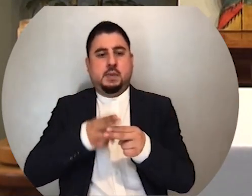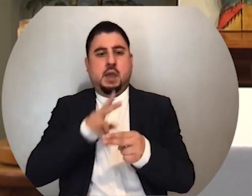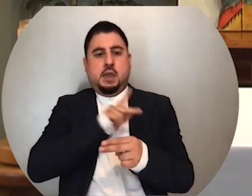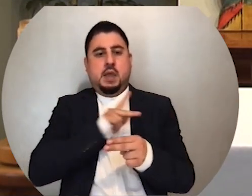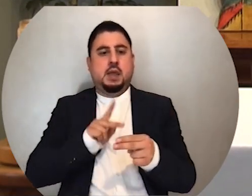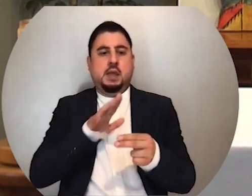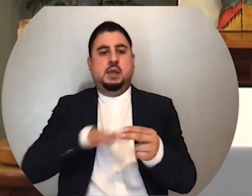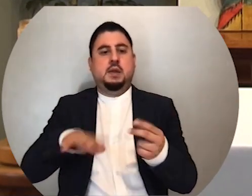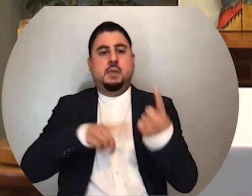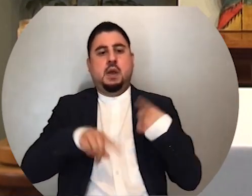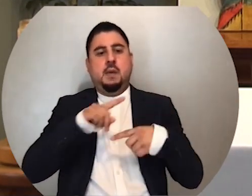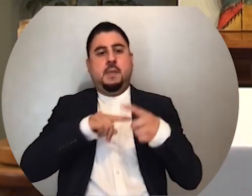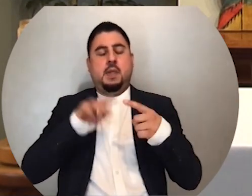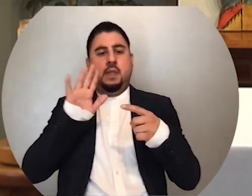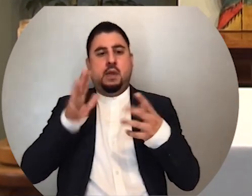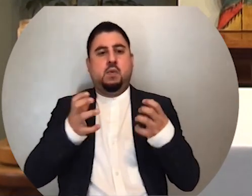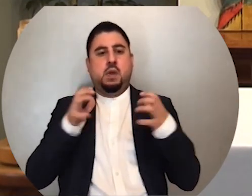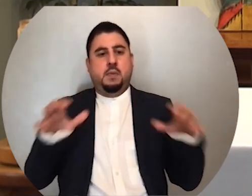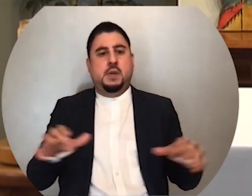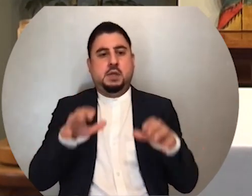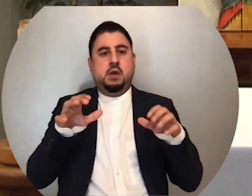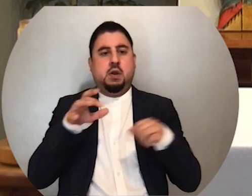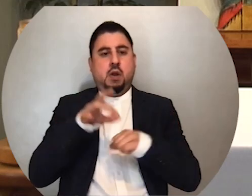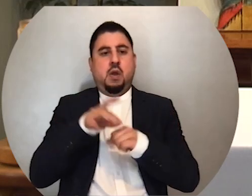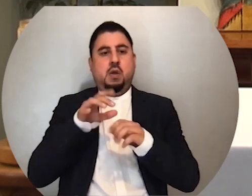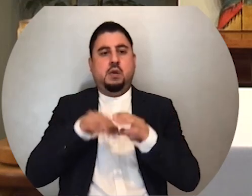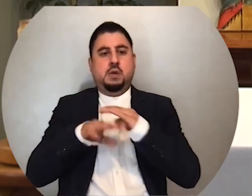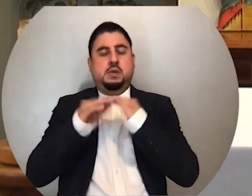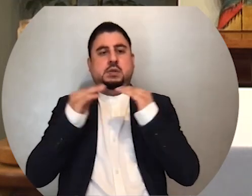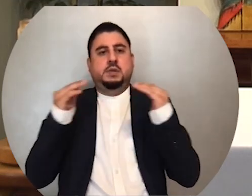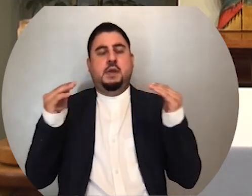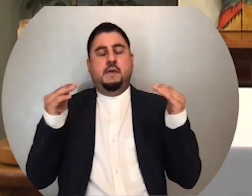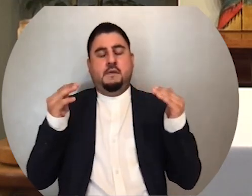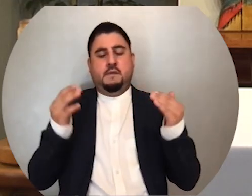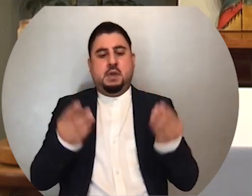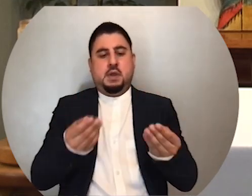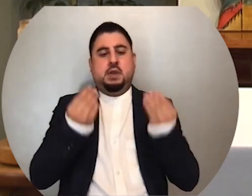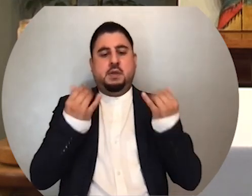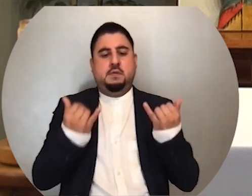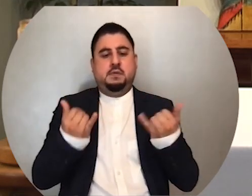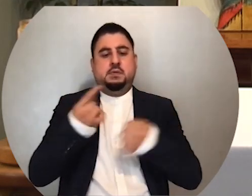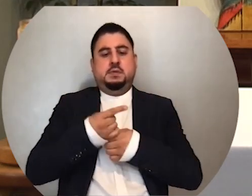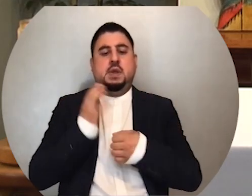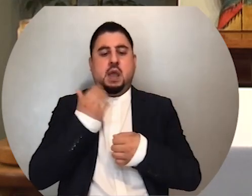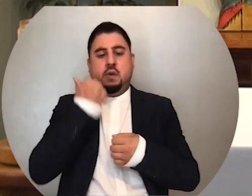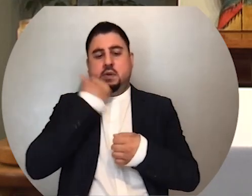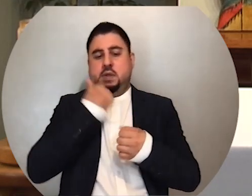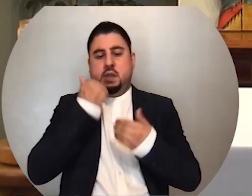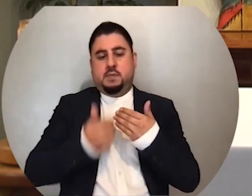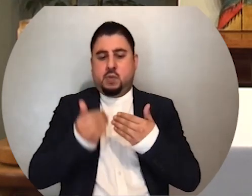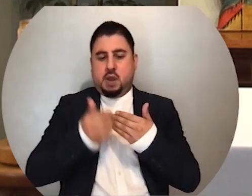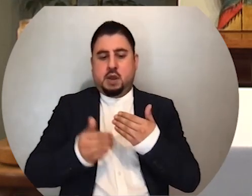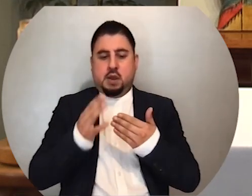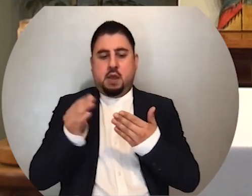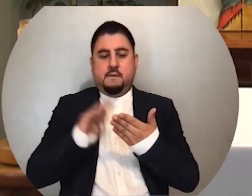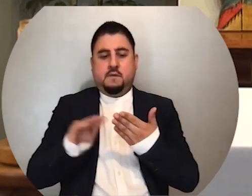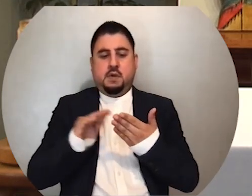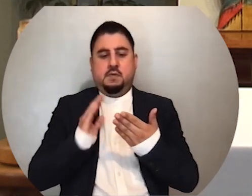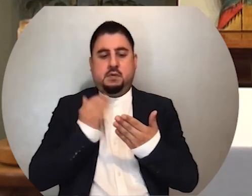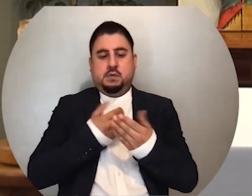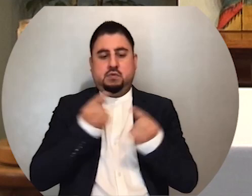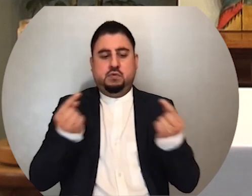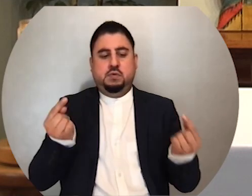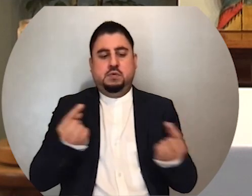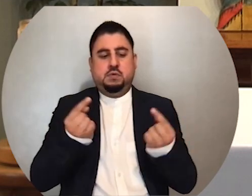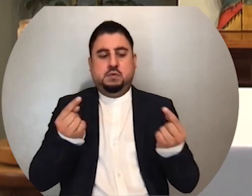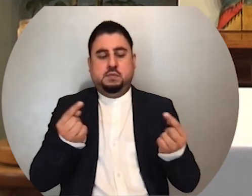thy name. Thy kingdom come, thy will be done, on earth as it is in heaven. Give us this day our daily bread.